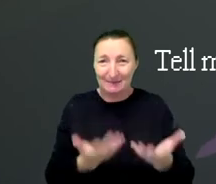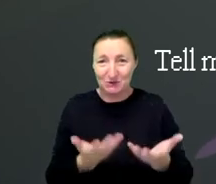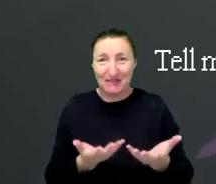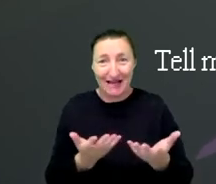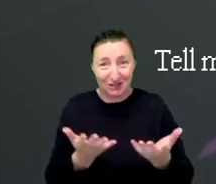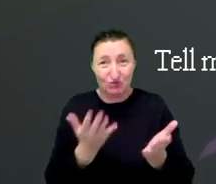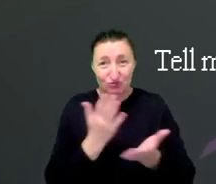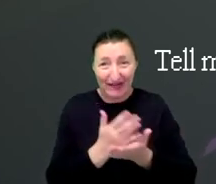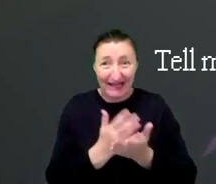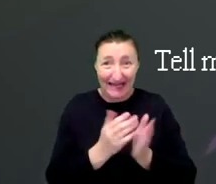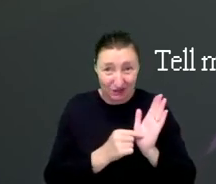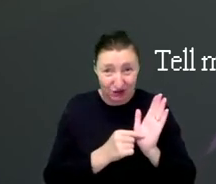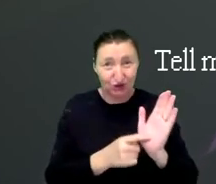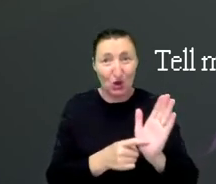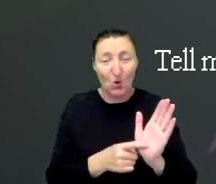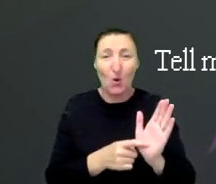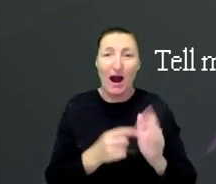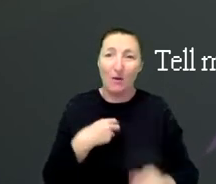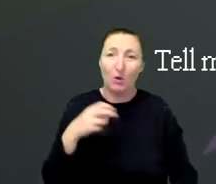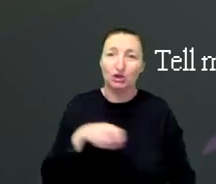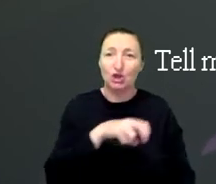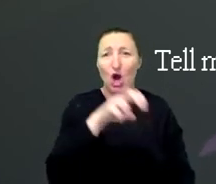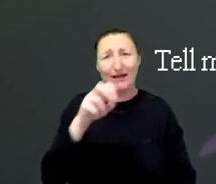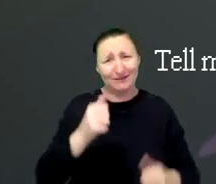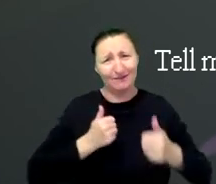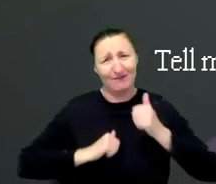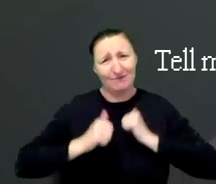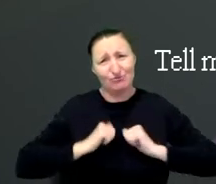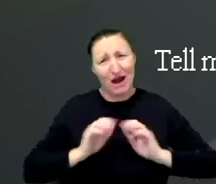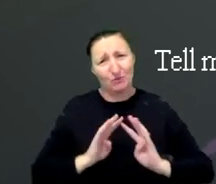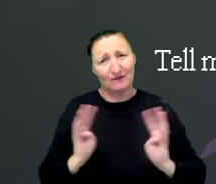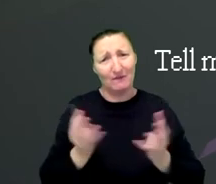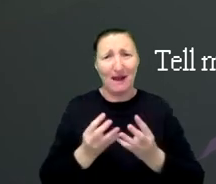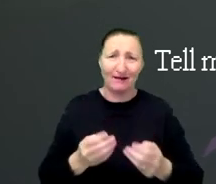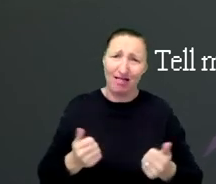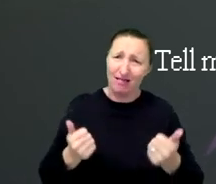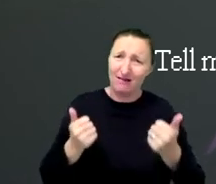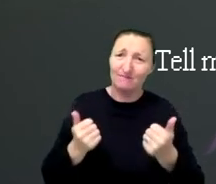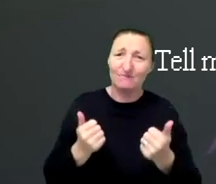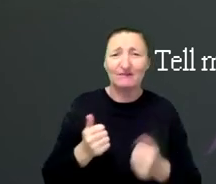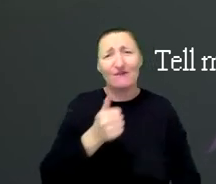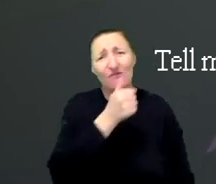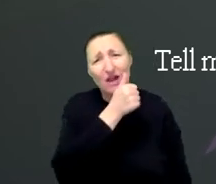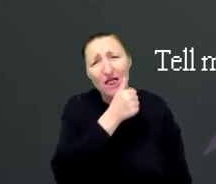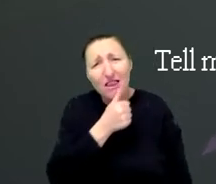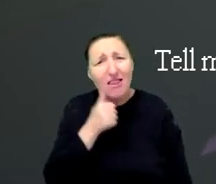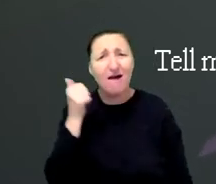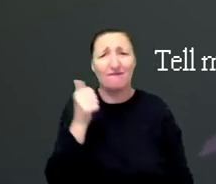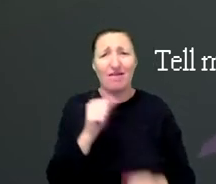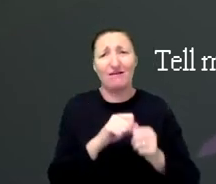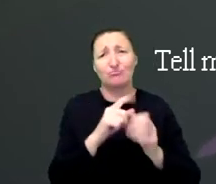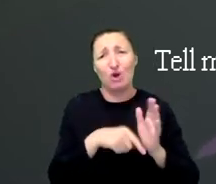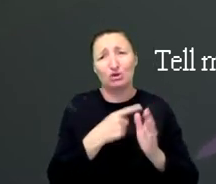just think about like this whole journey, and I feel really proud of us. So yeah, it was such a cozy project. Like, it was really good. Yeah, that's it was fun.